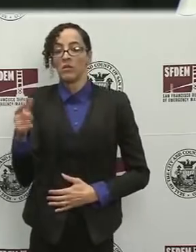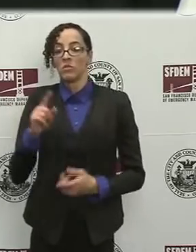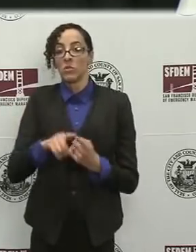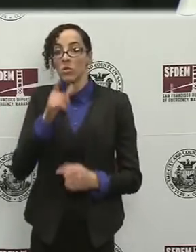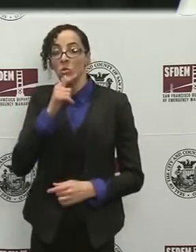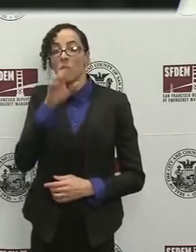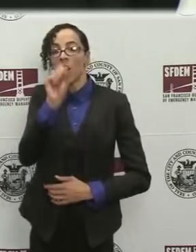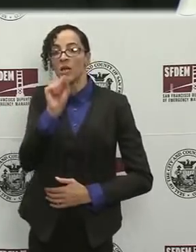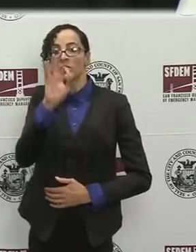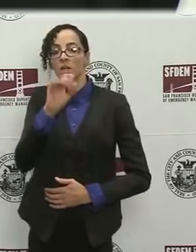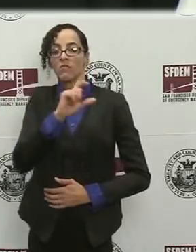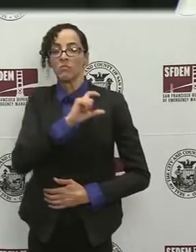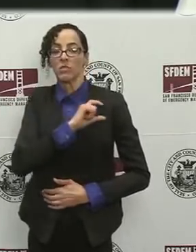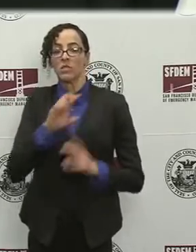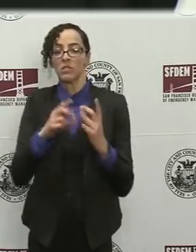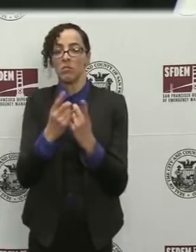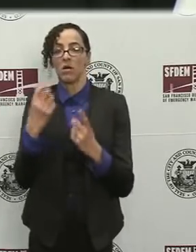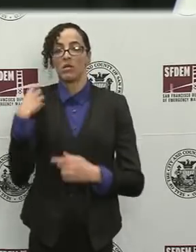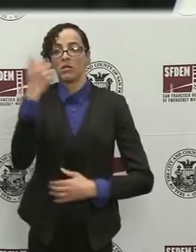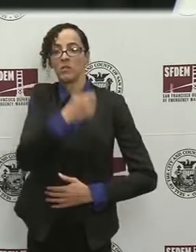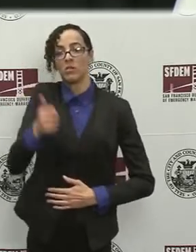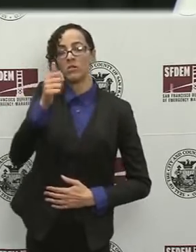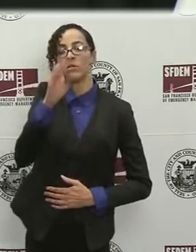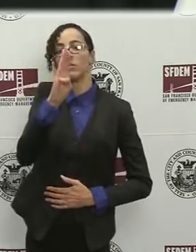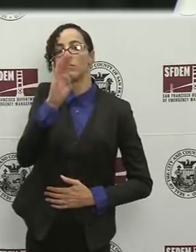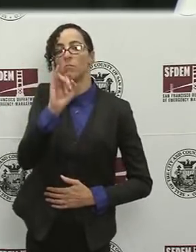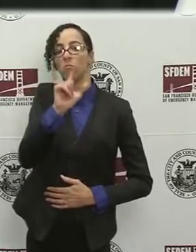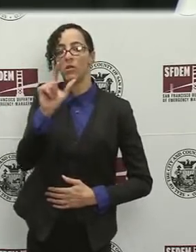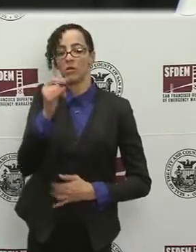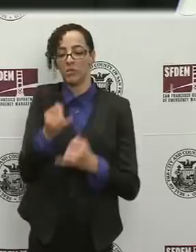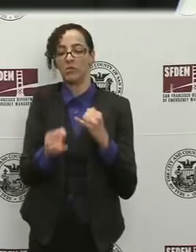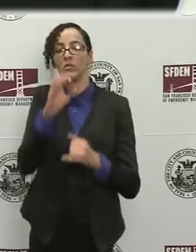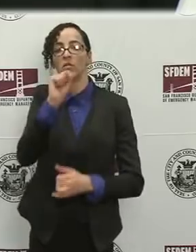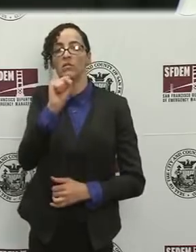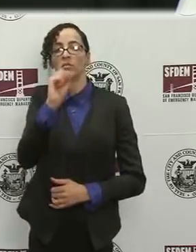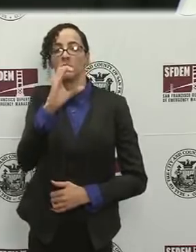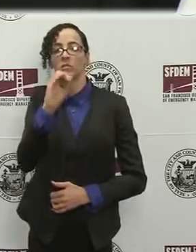Police Department's Chief Bill Scott. Thank you.